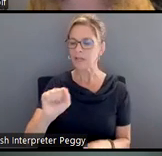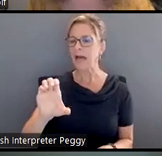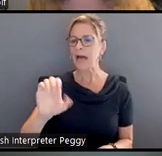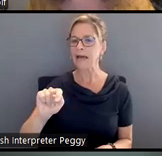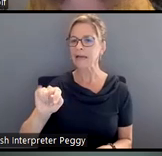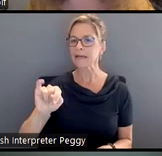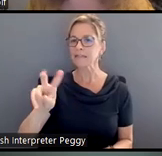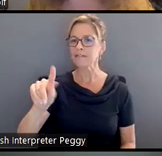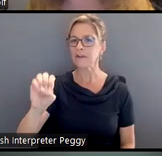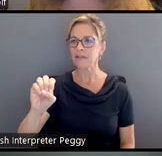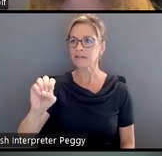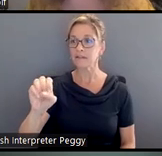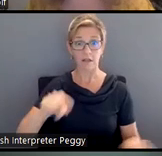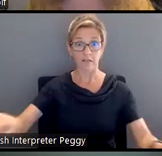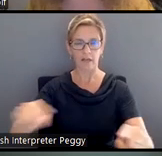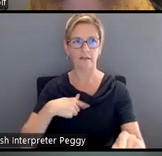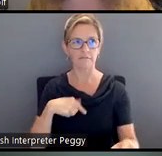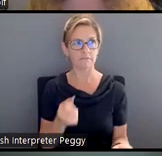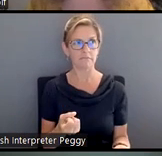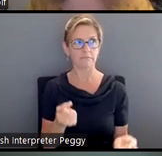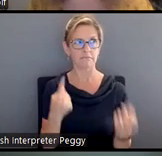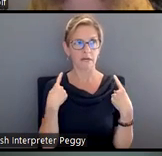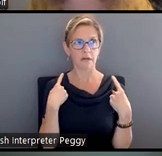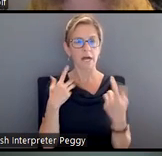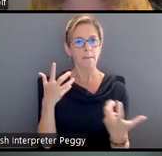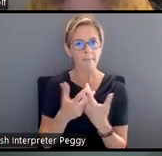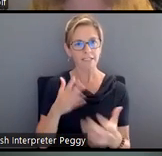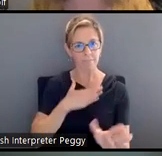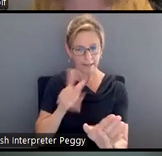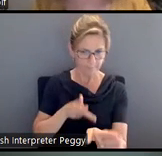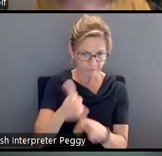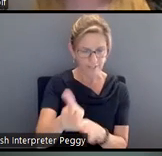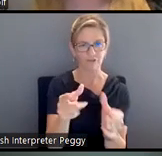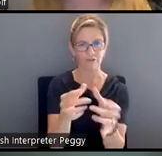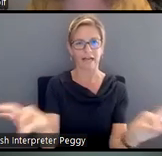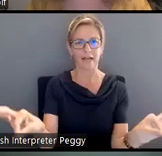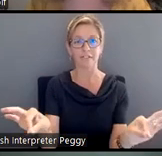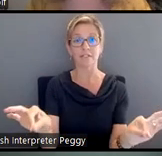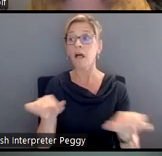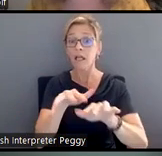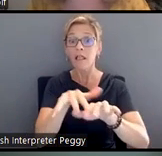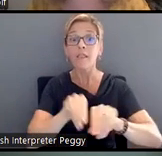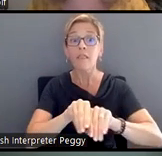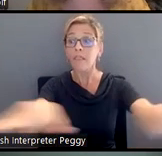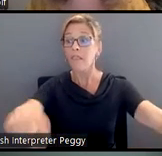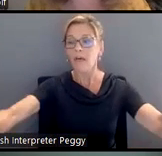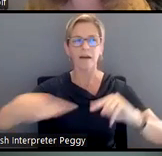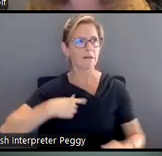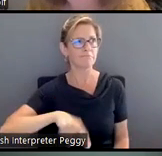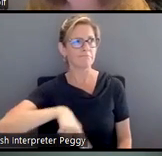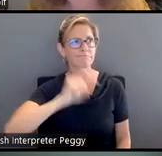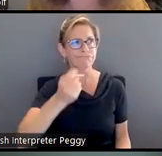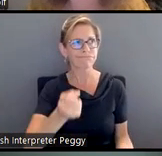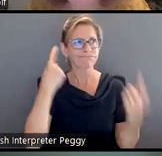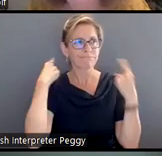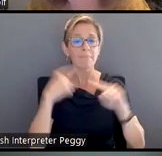wouldn't mean anything to most of you. That's industry specific jargon that would be not interesting. But if I said, you know